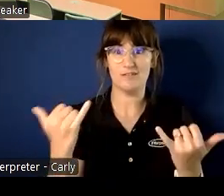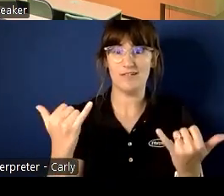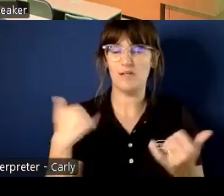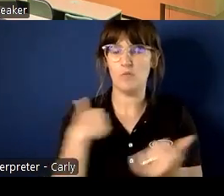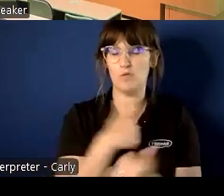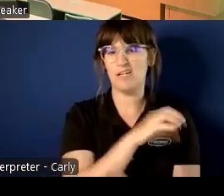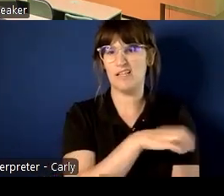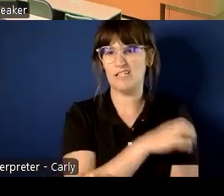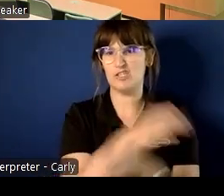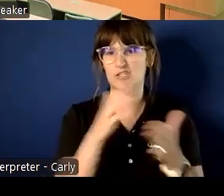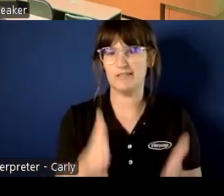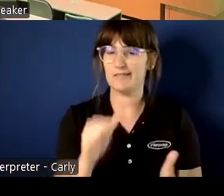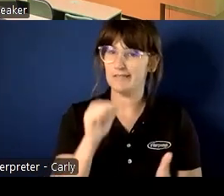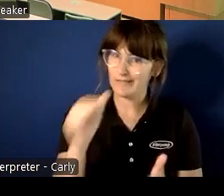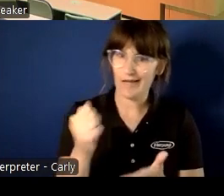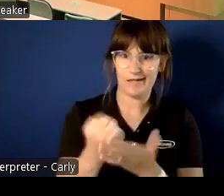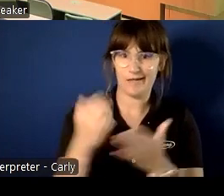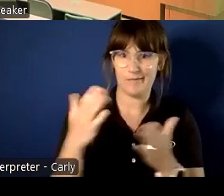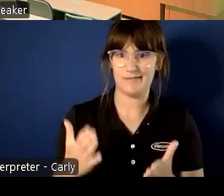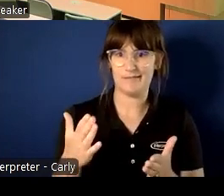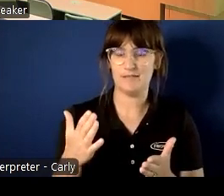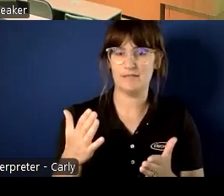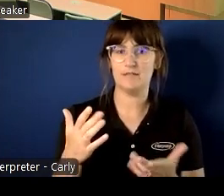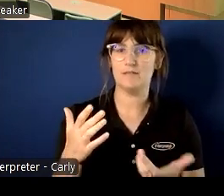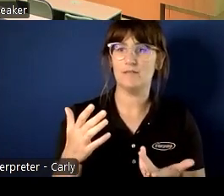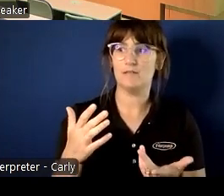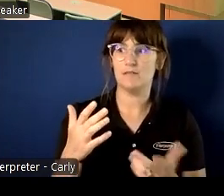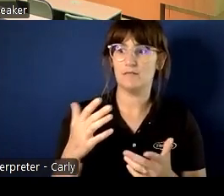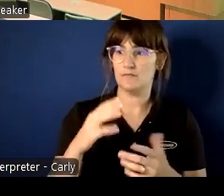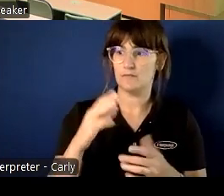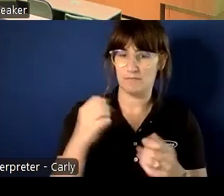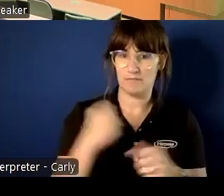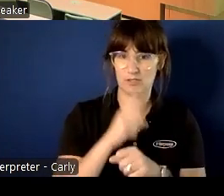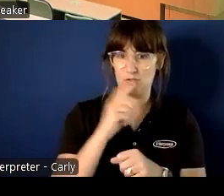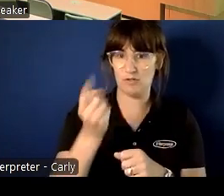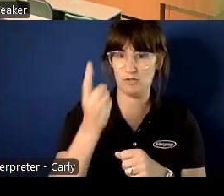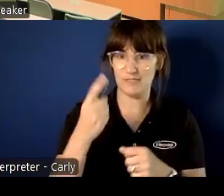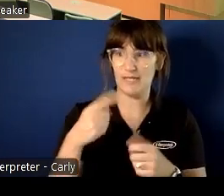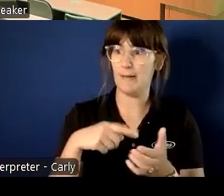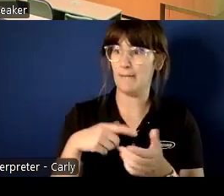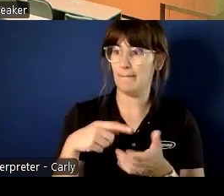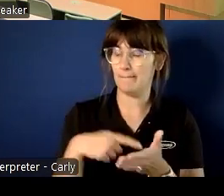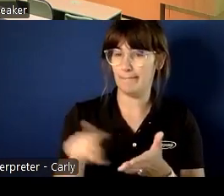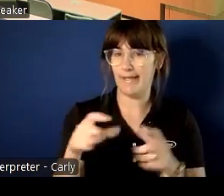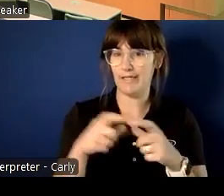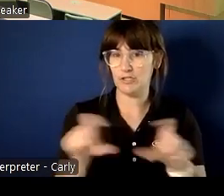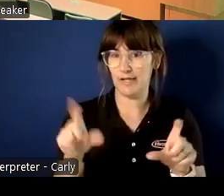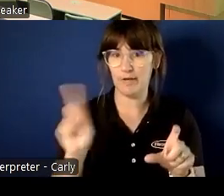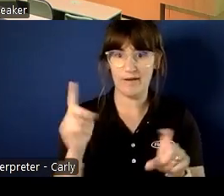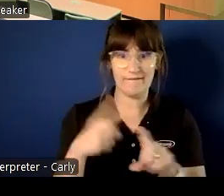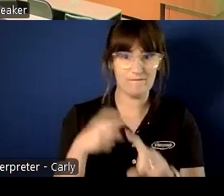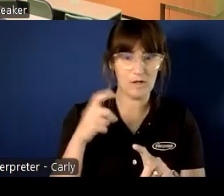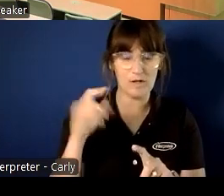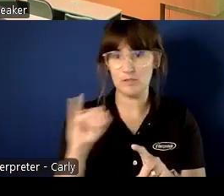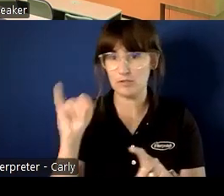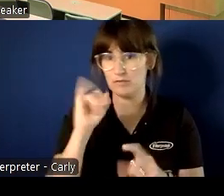clinicians. And so despite worrying about where our paycheck comes from and being sure we understand the self-insured versus other kinds of insurance,